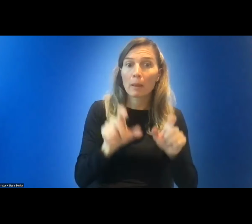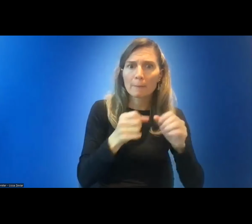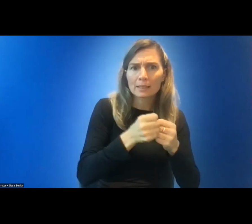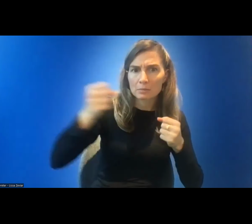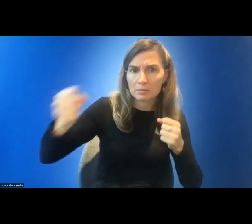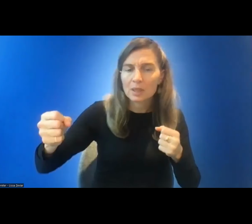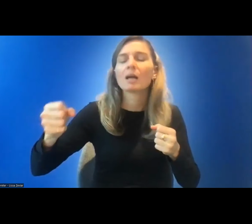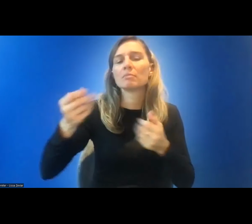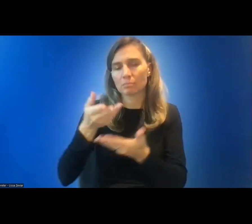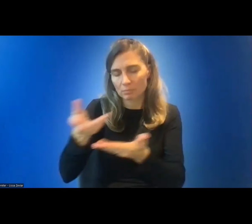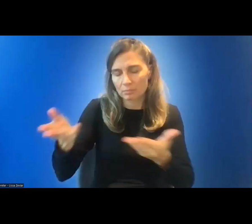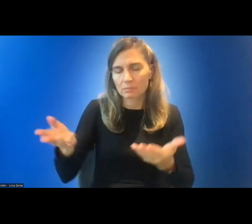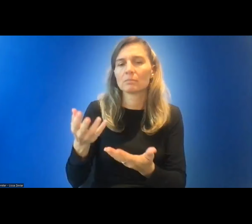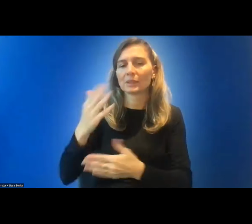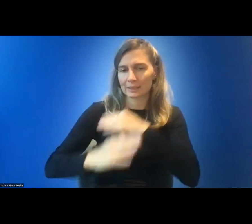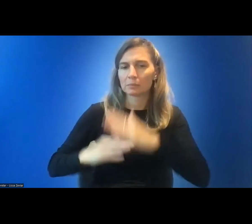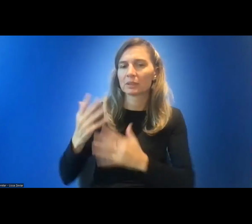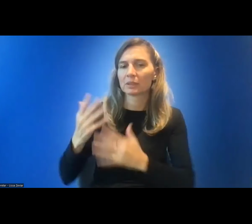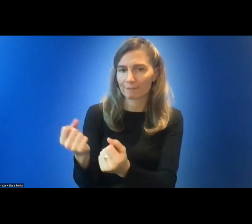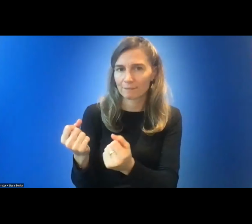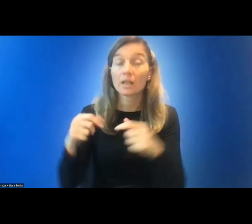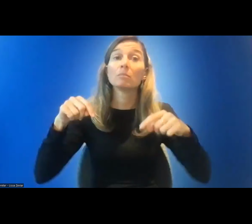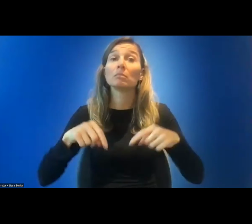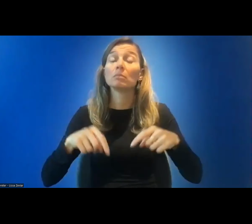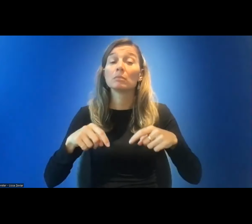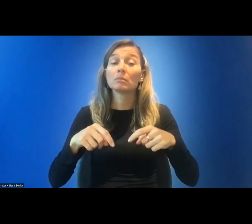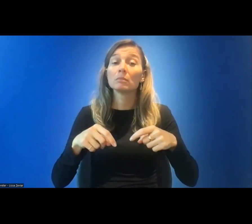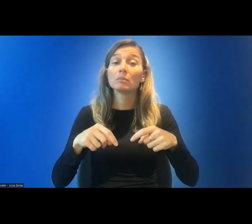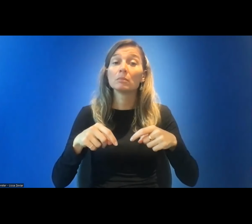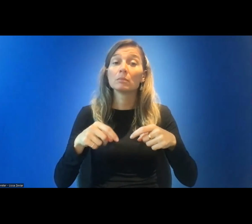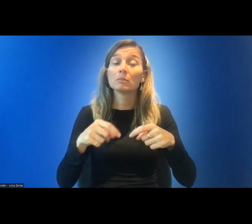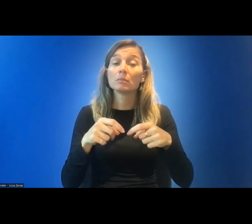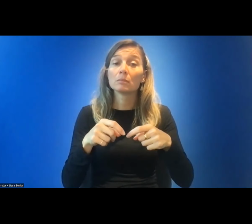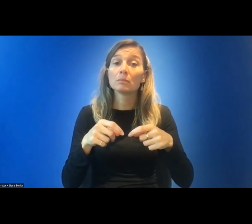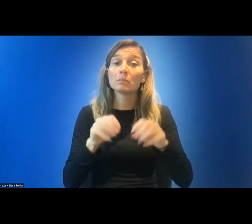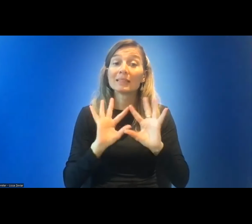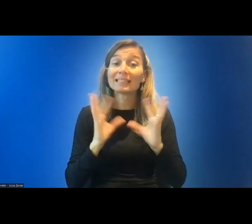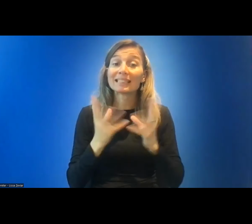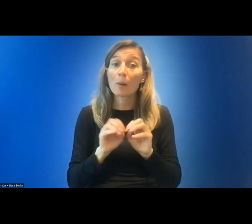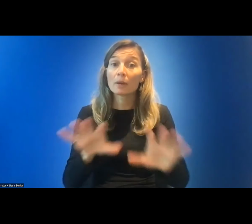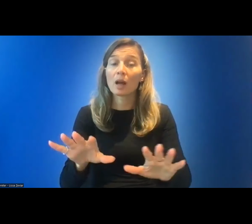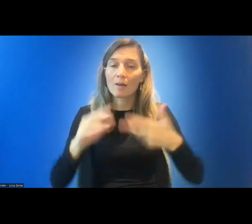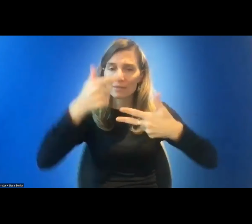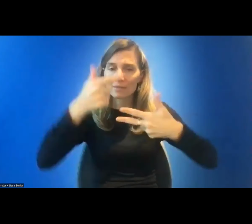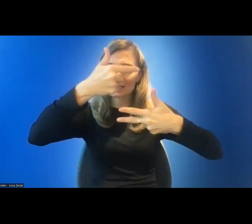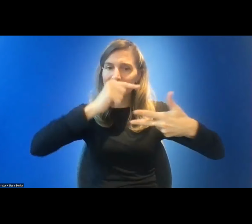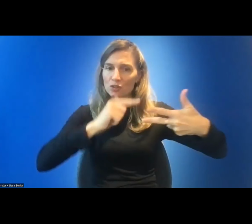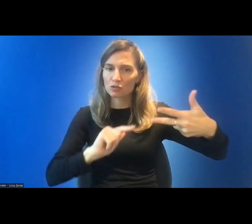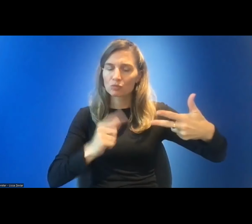for joining us today. This webinar is one of the series of webinars we are organizing